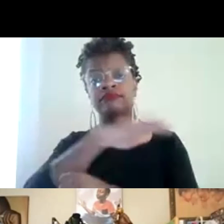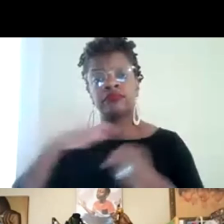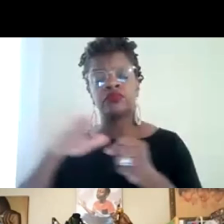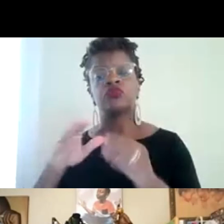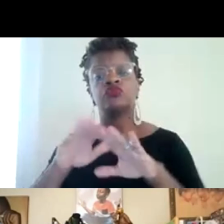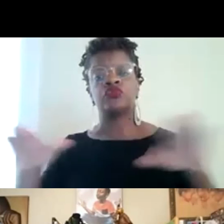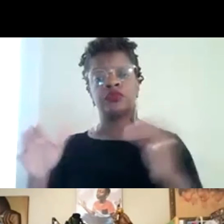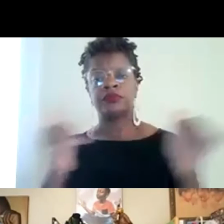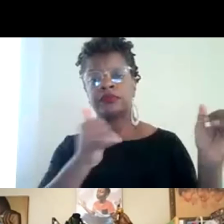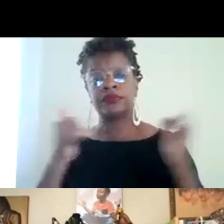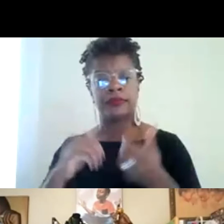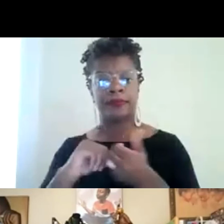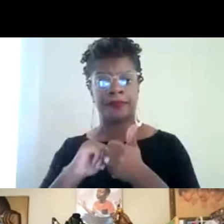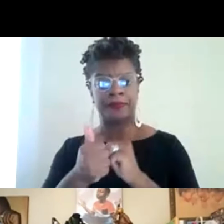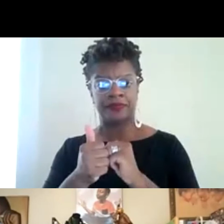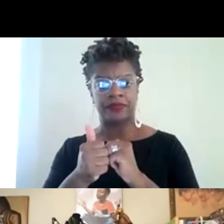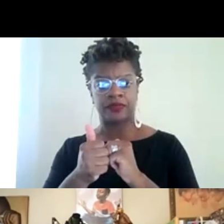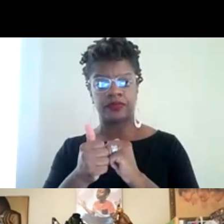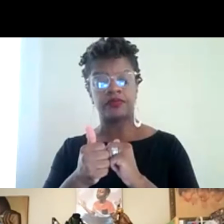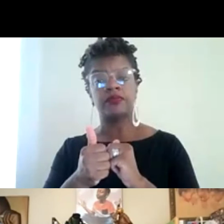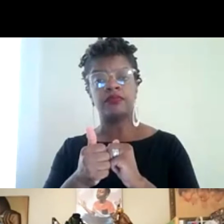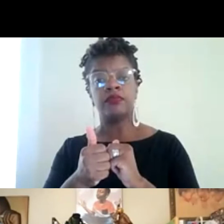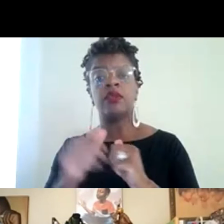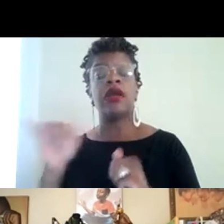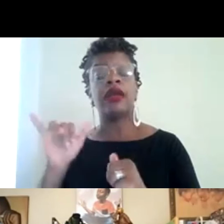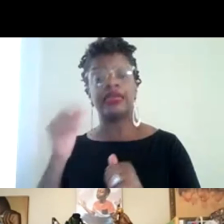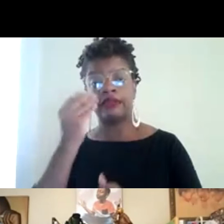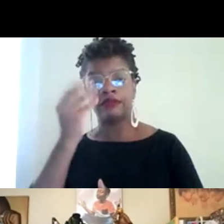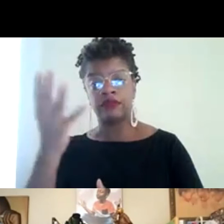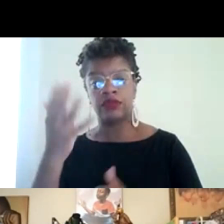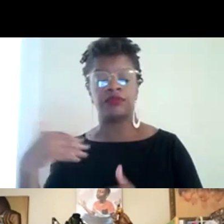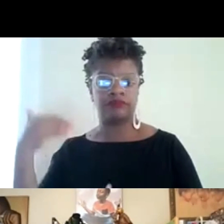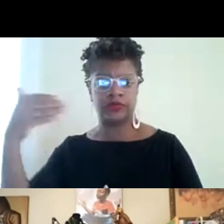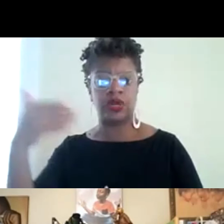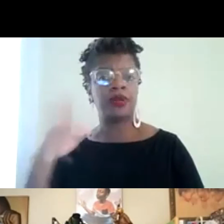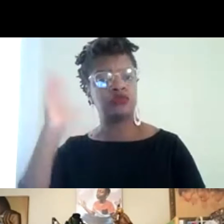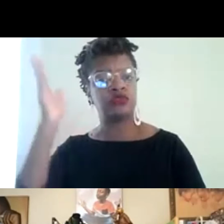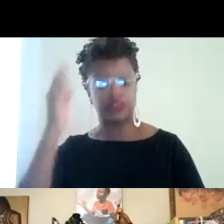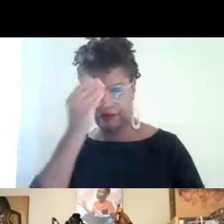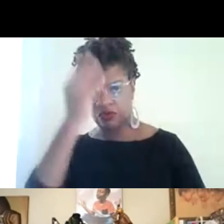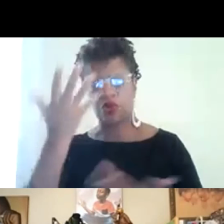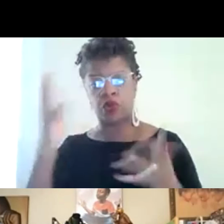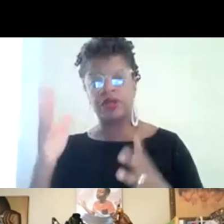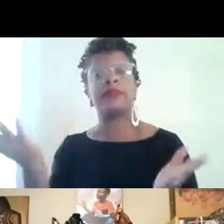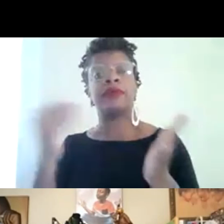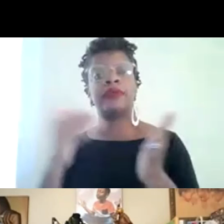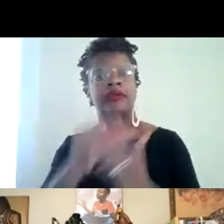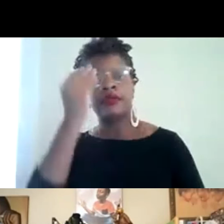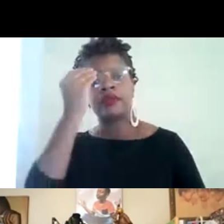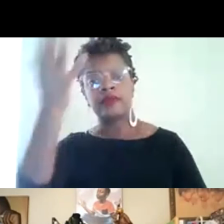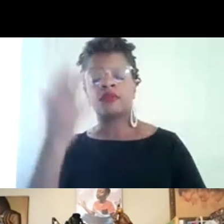play? And so I want to acknowledge again, and I have throughout my presentation, the incredible